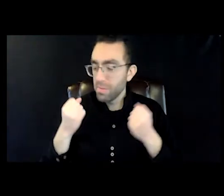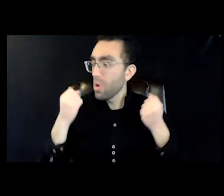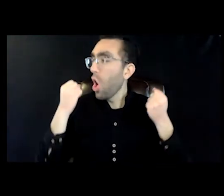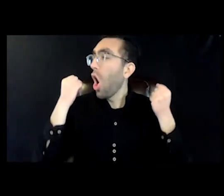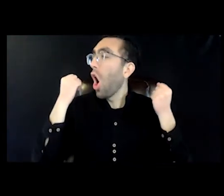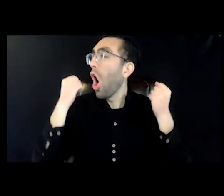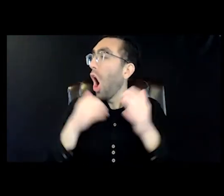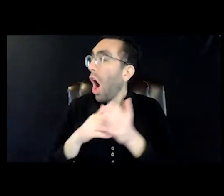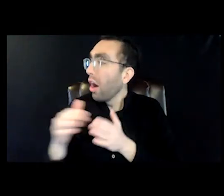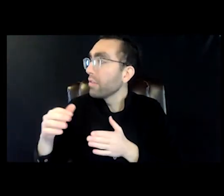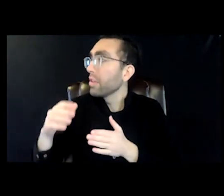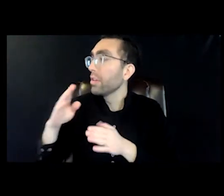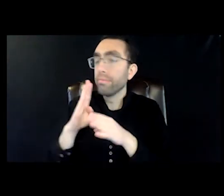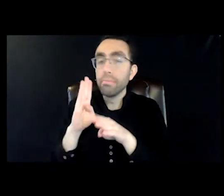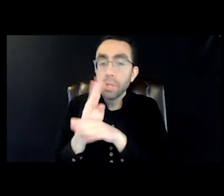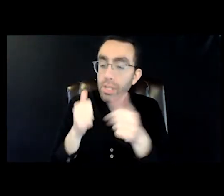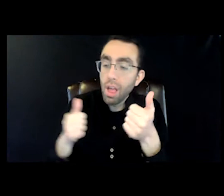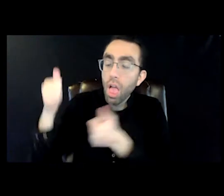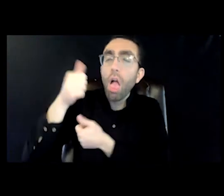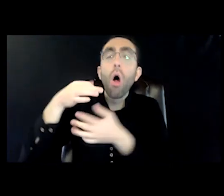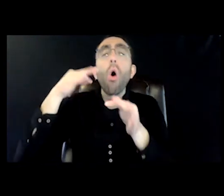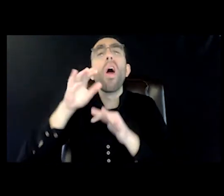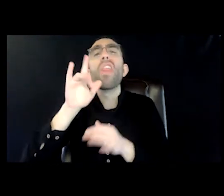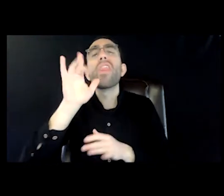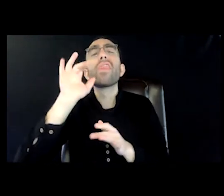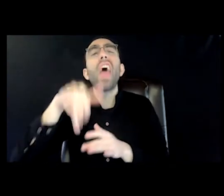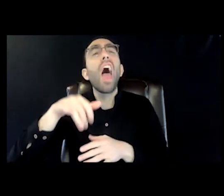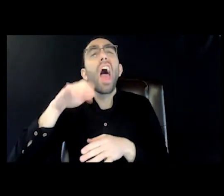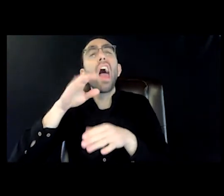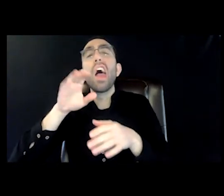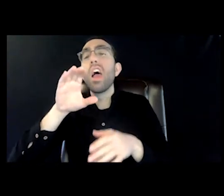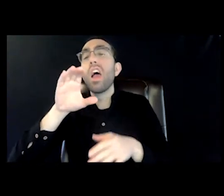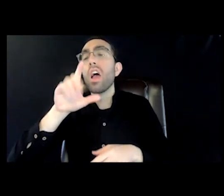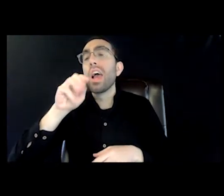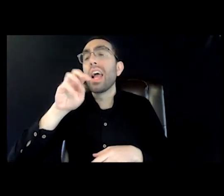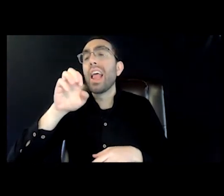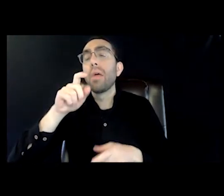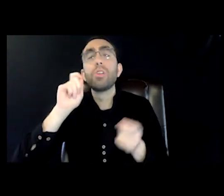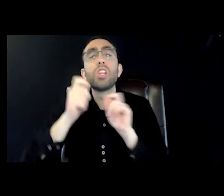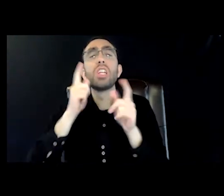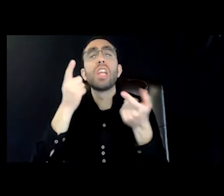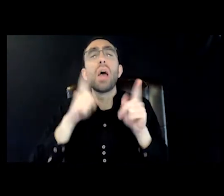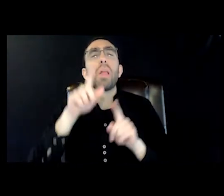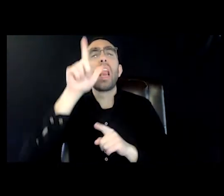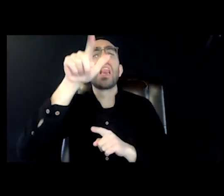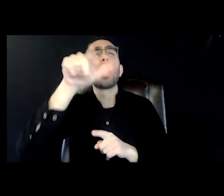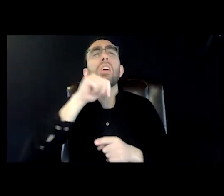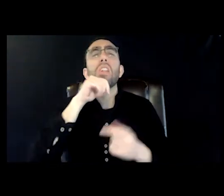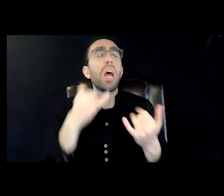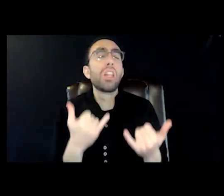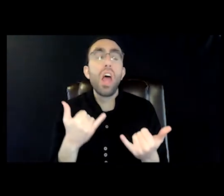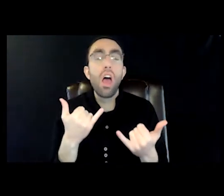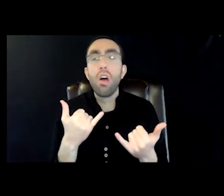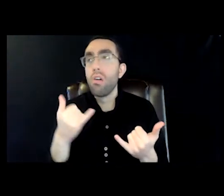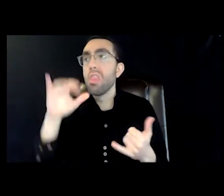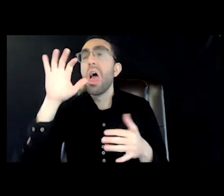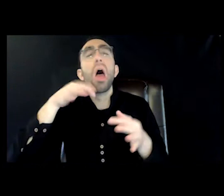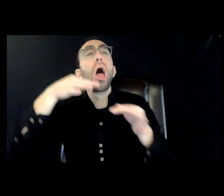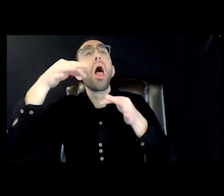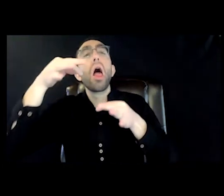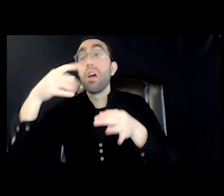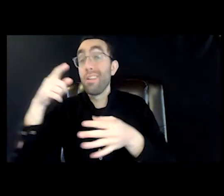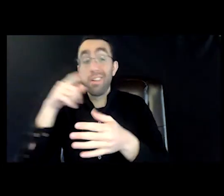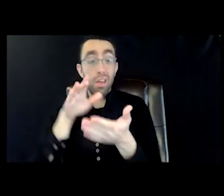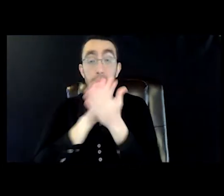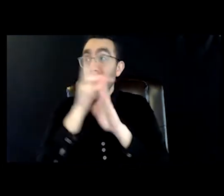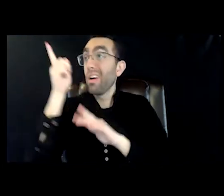rather than something that's happening now. And we take our power back when we recognize that this is happening